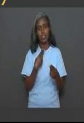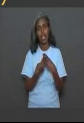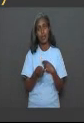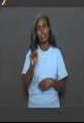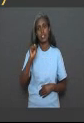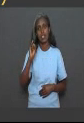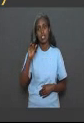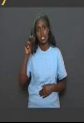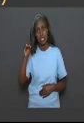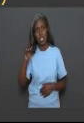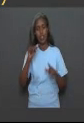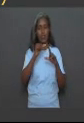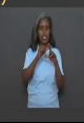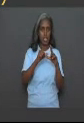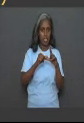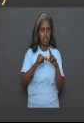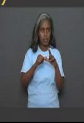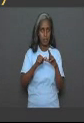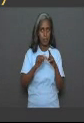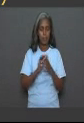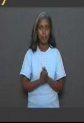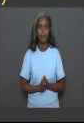times the sine of the angle.